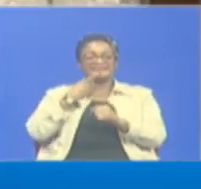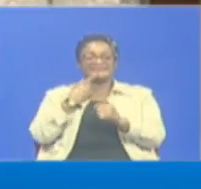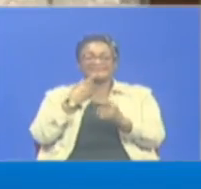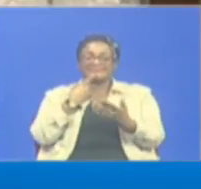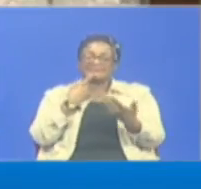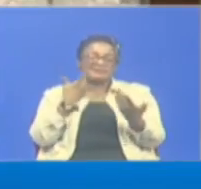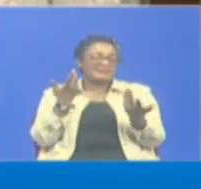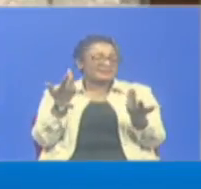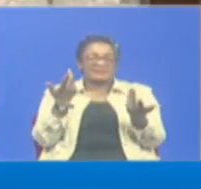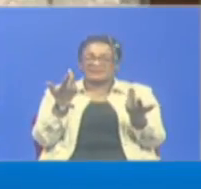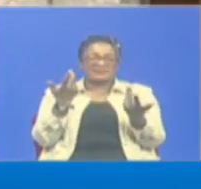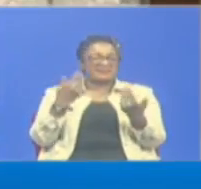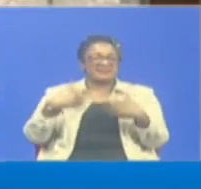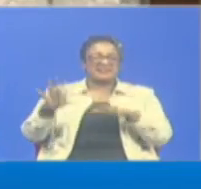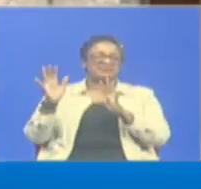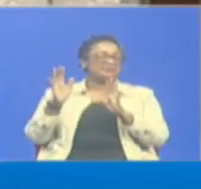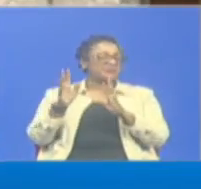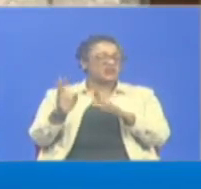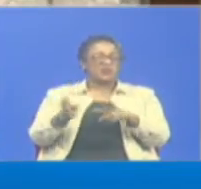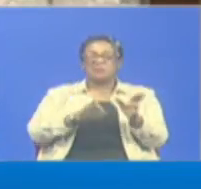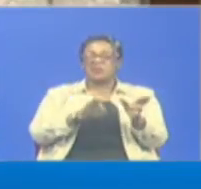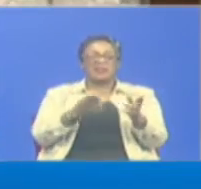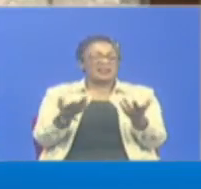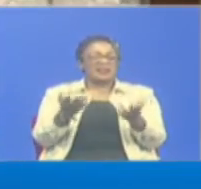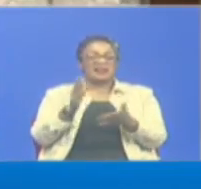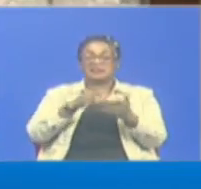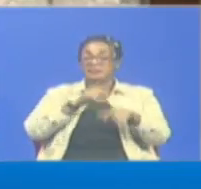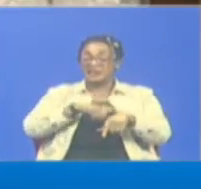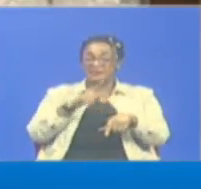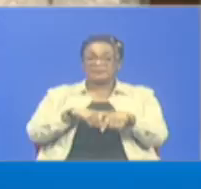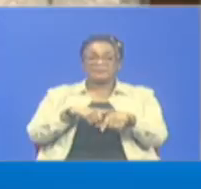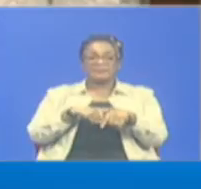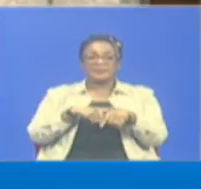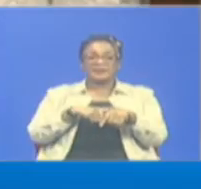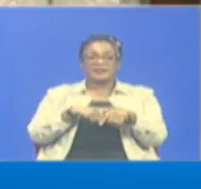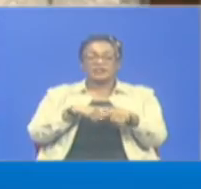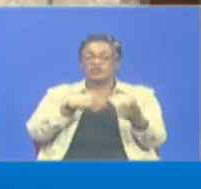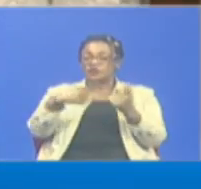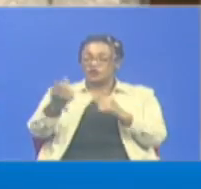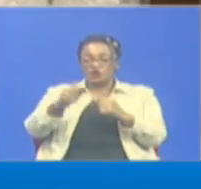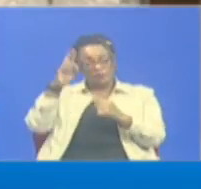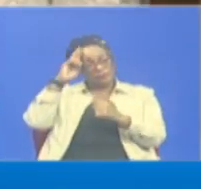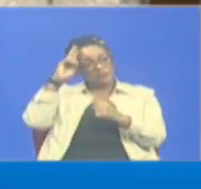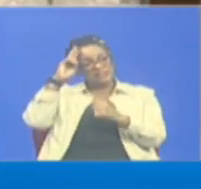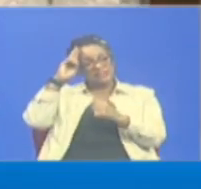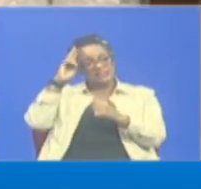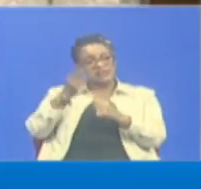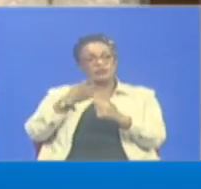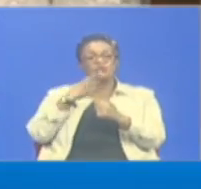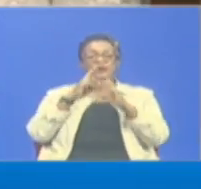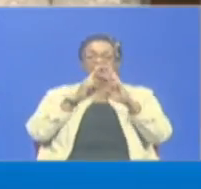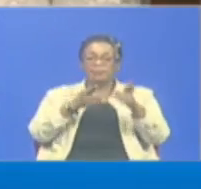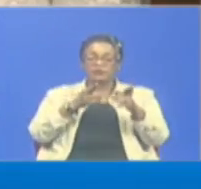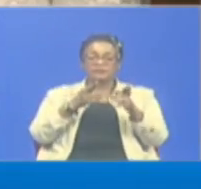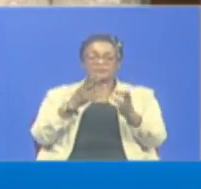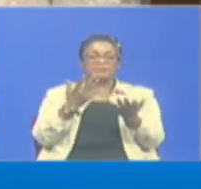is just a domestic matter. Sometimes we even know when we would go to a police and they said, if you have